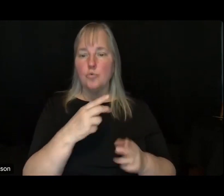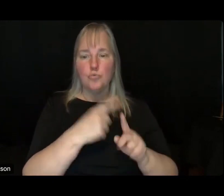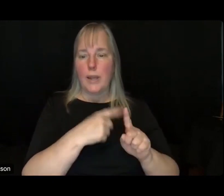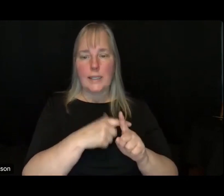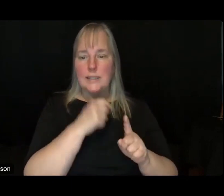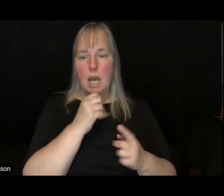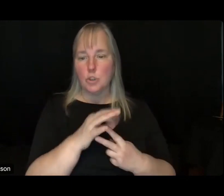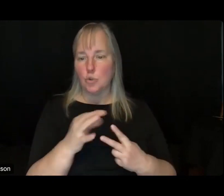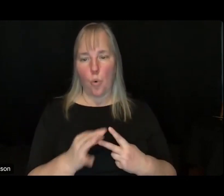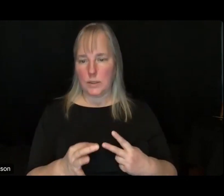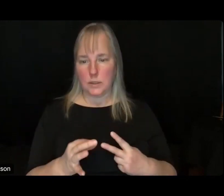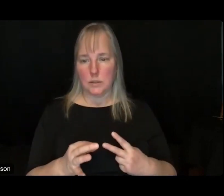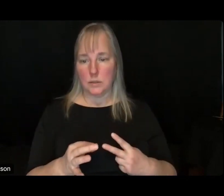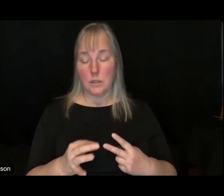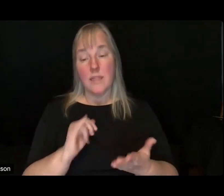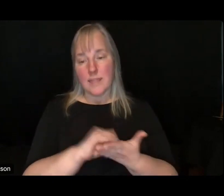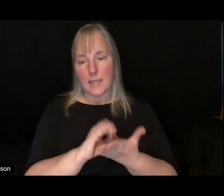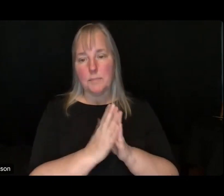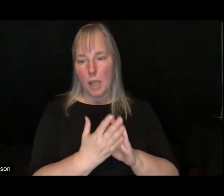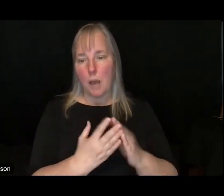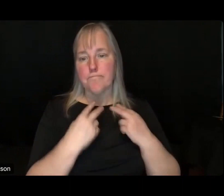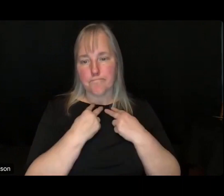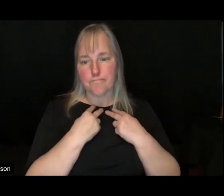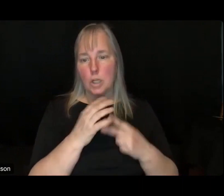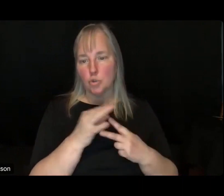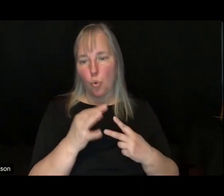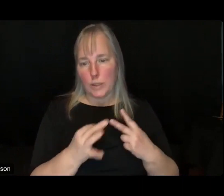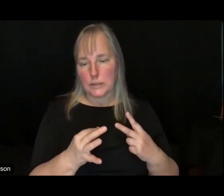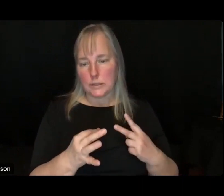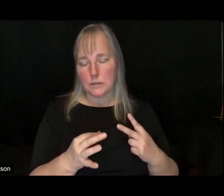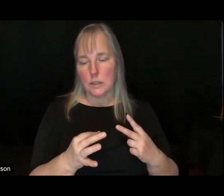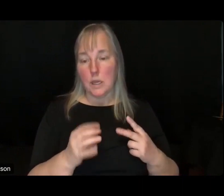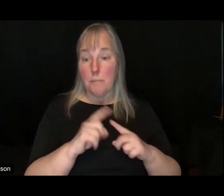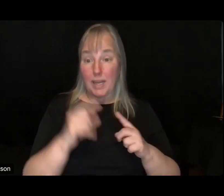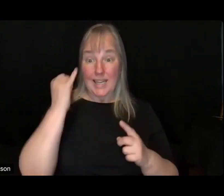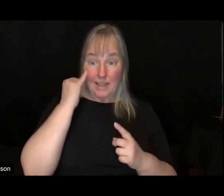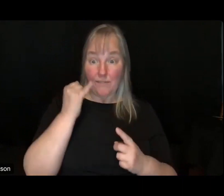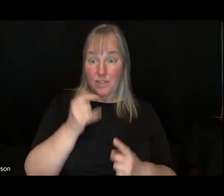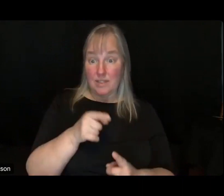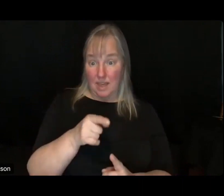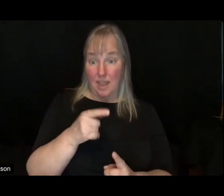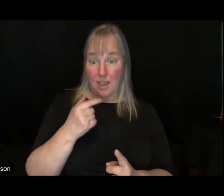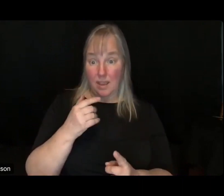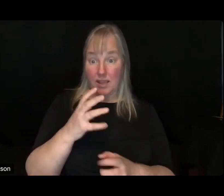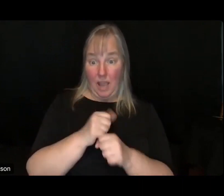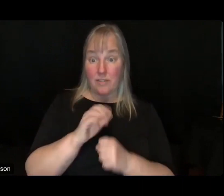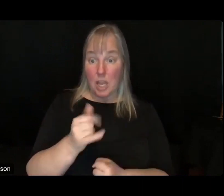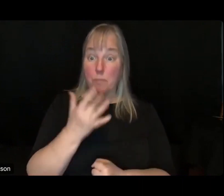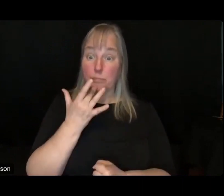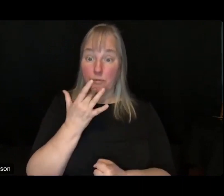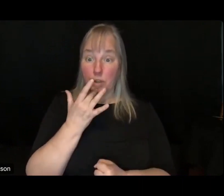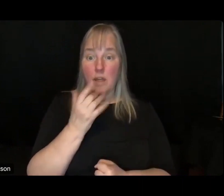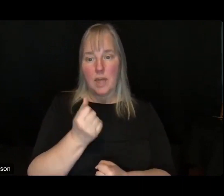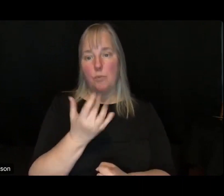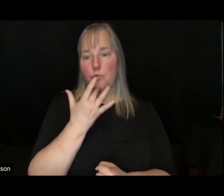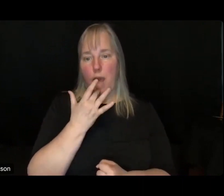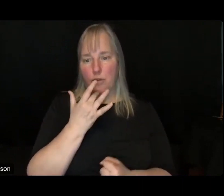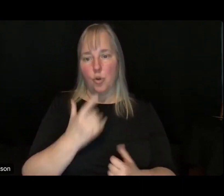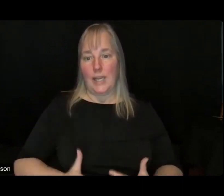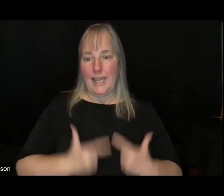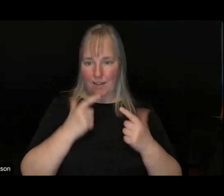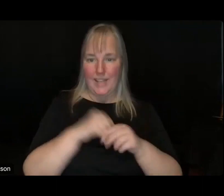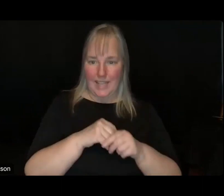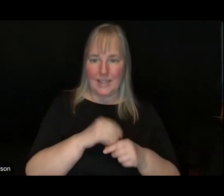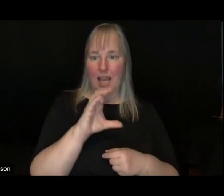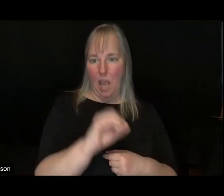it's become a choice, but if they had to choose, they'd rather live in the county. I mean,